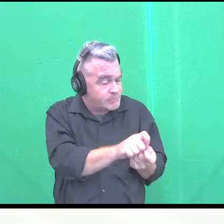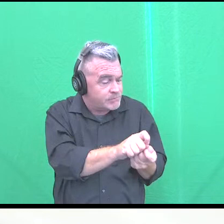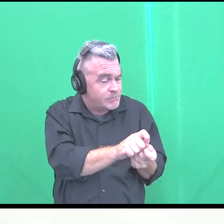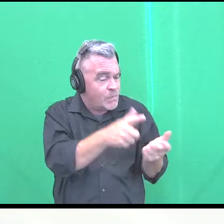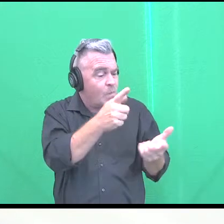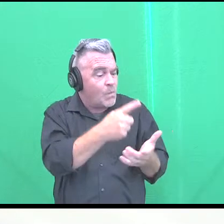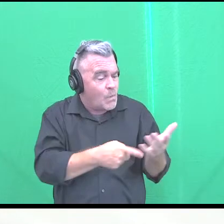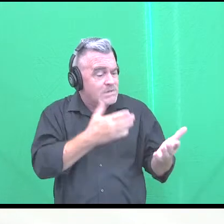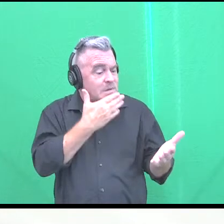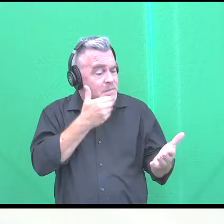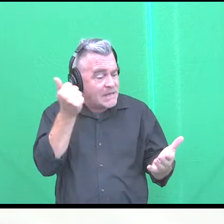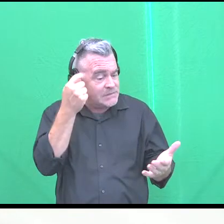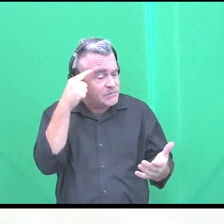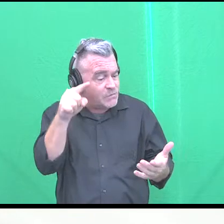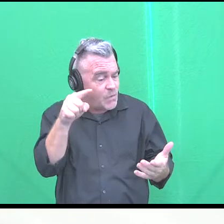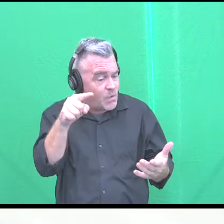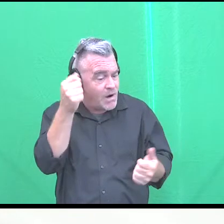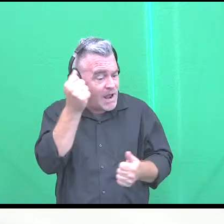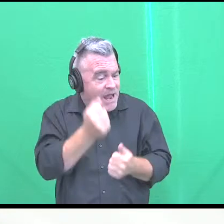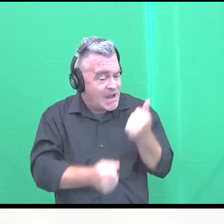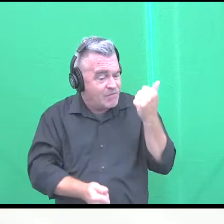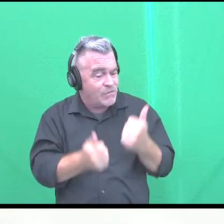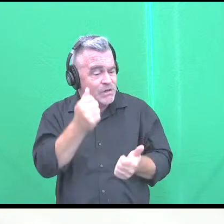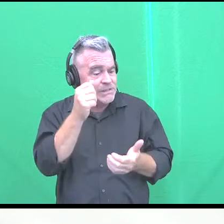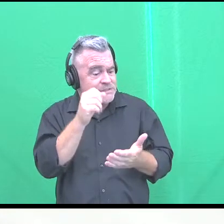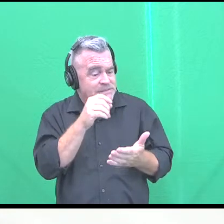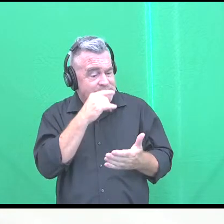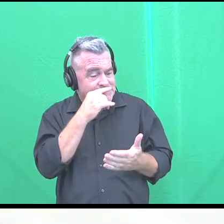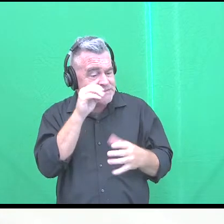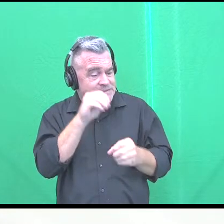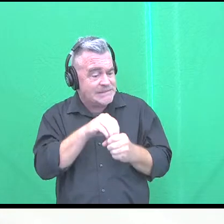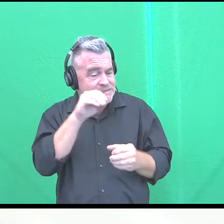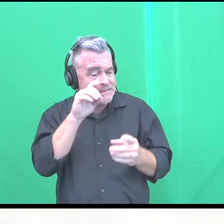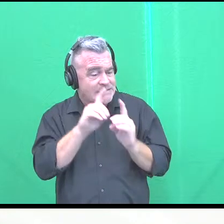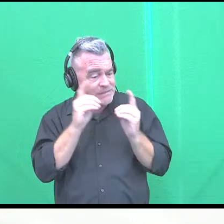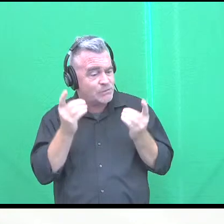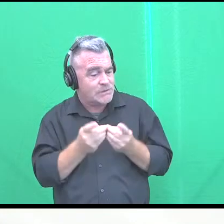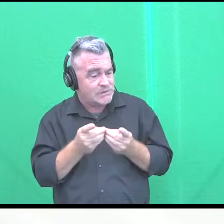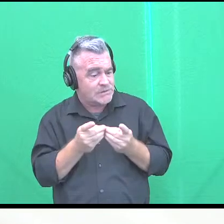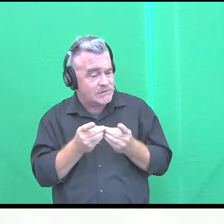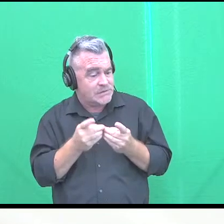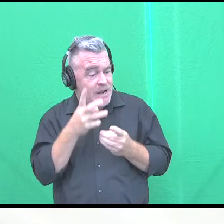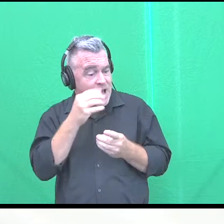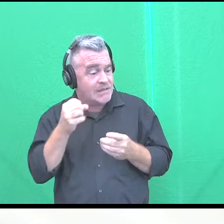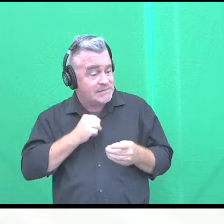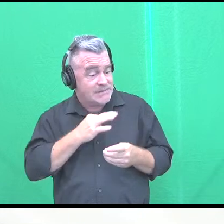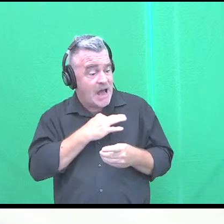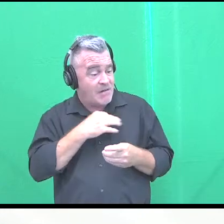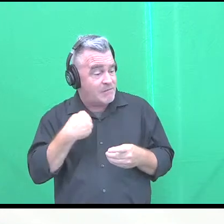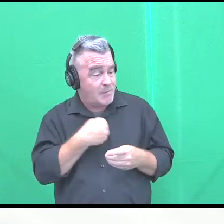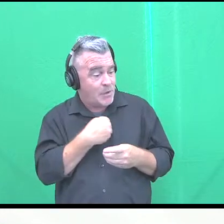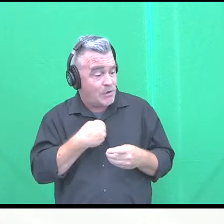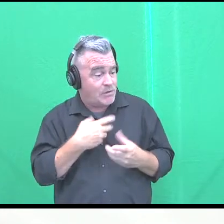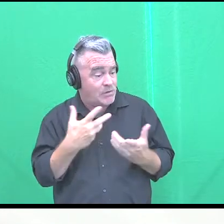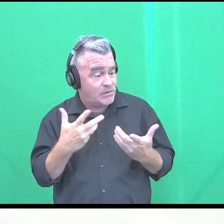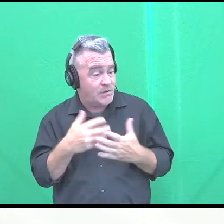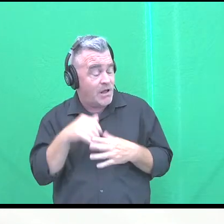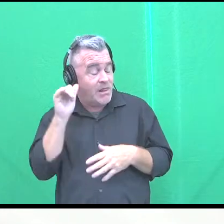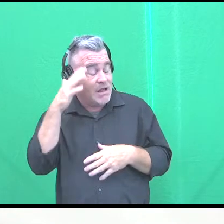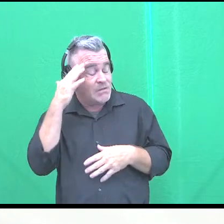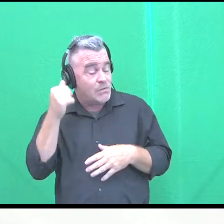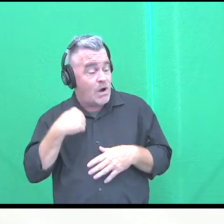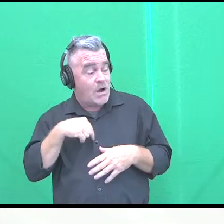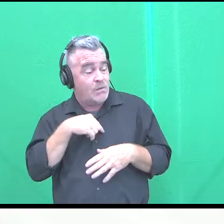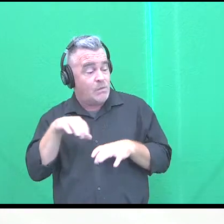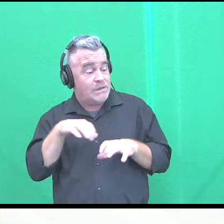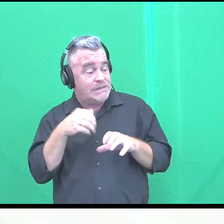best for every child in this district and every staff member. It's why we did what we